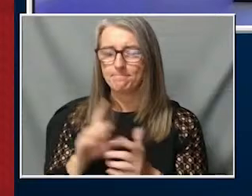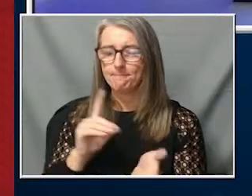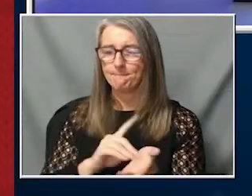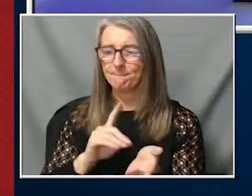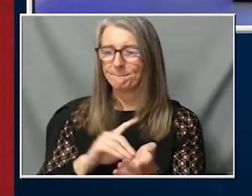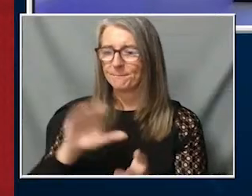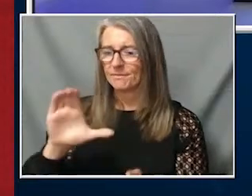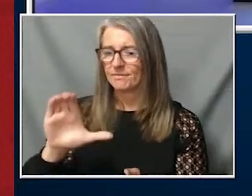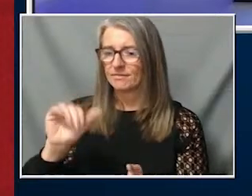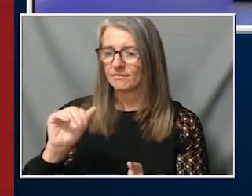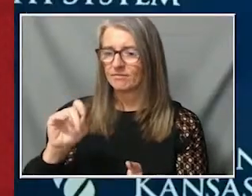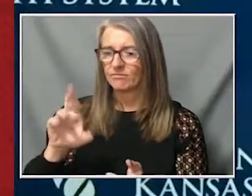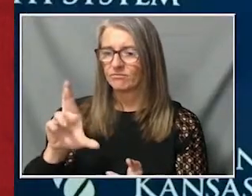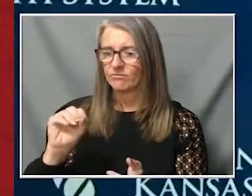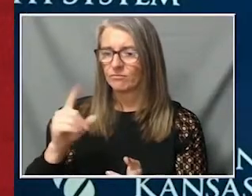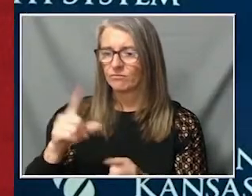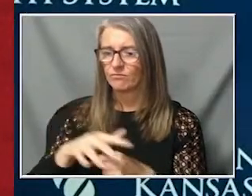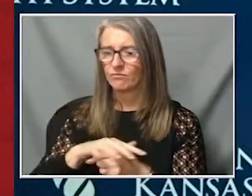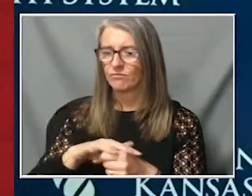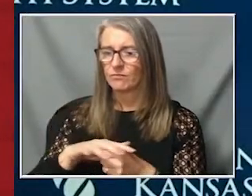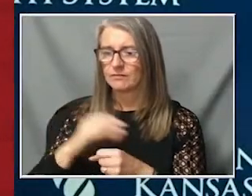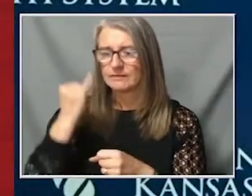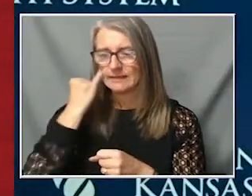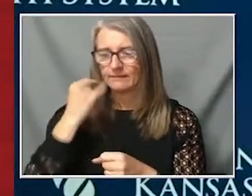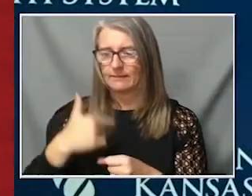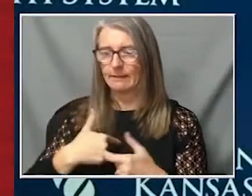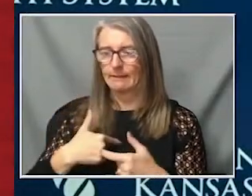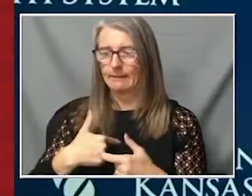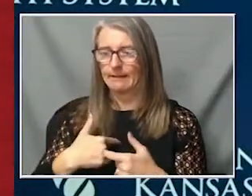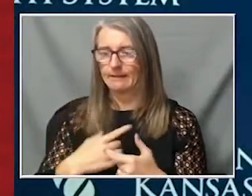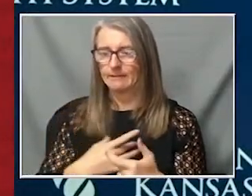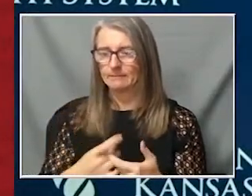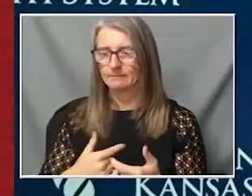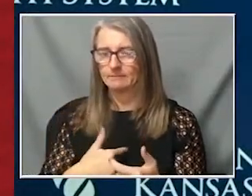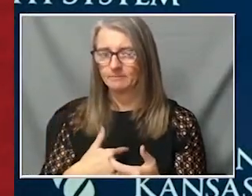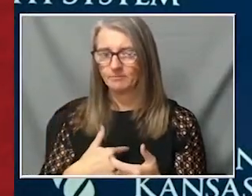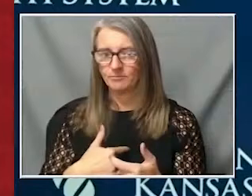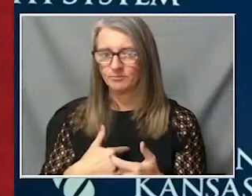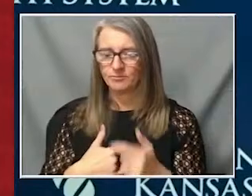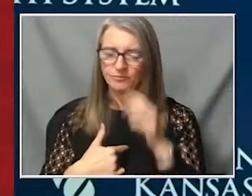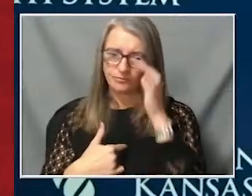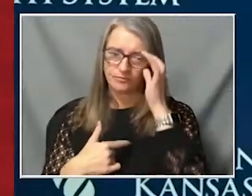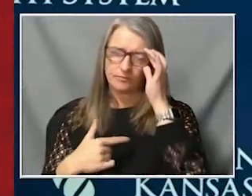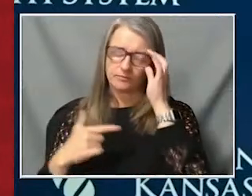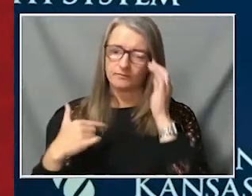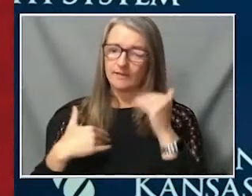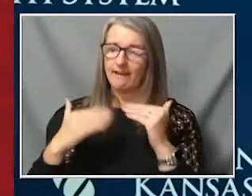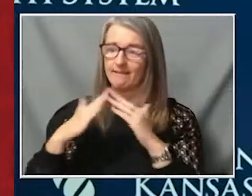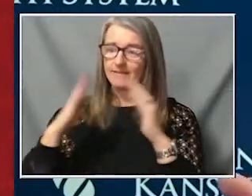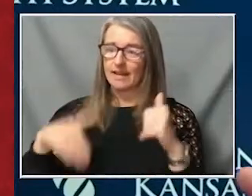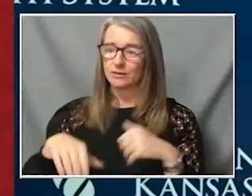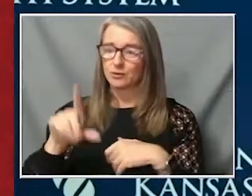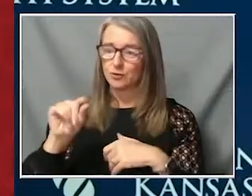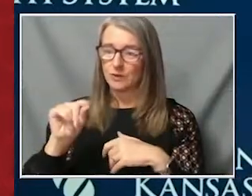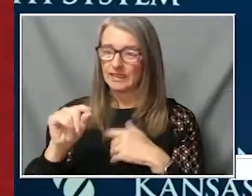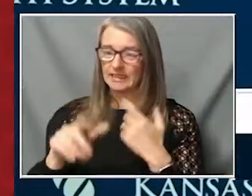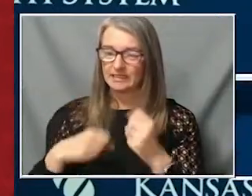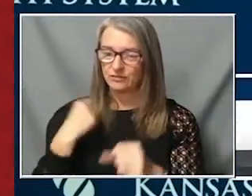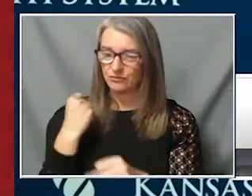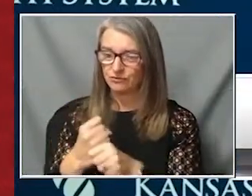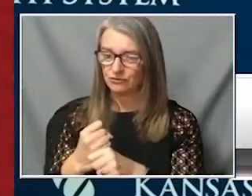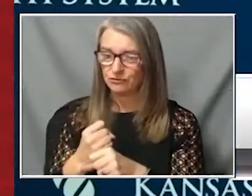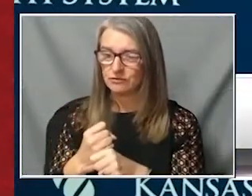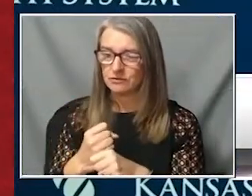one area we haven't covered is, what if you're like me and you've had that house for 20-some years and you don't know, what's